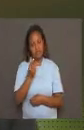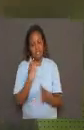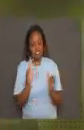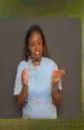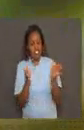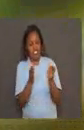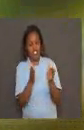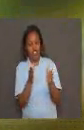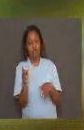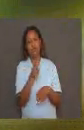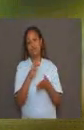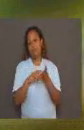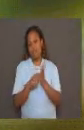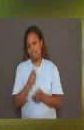smaller.